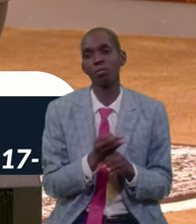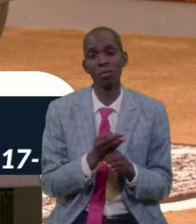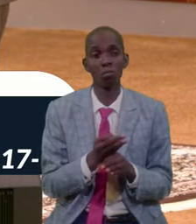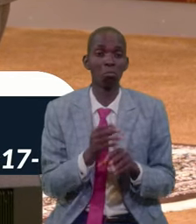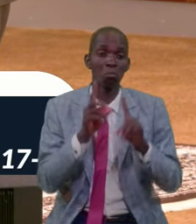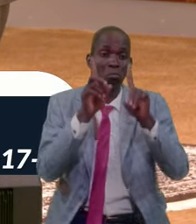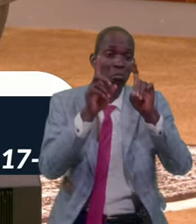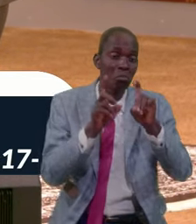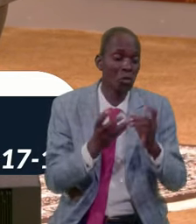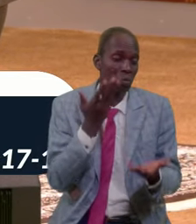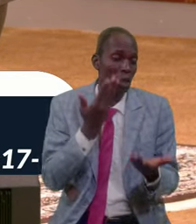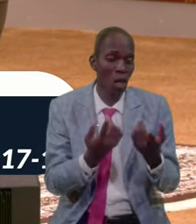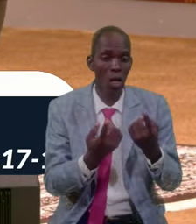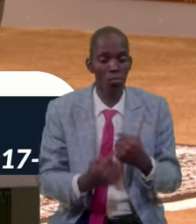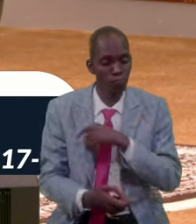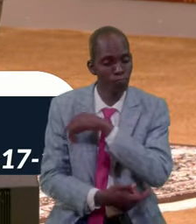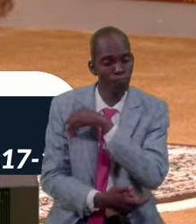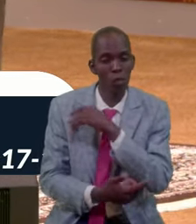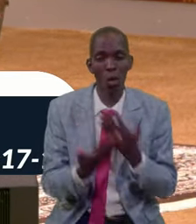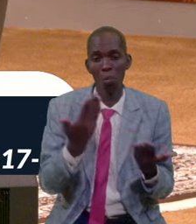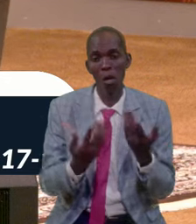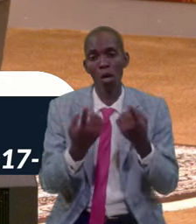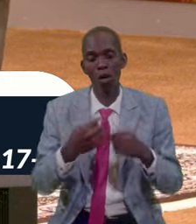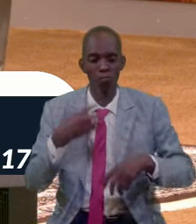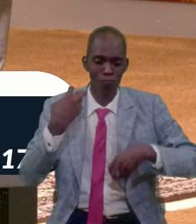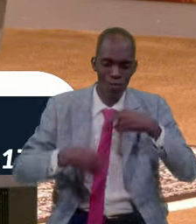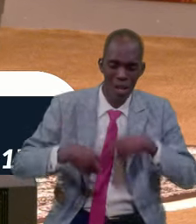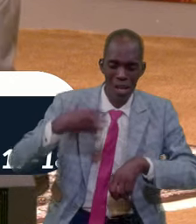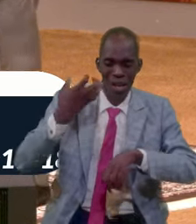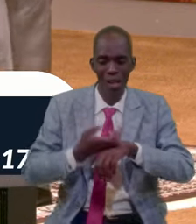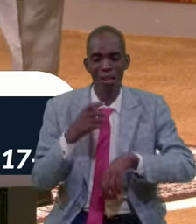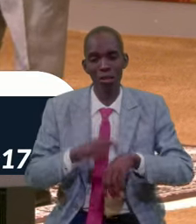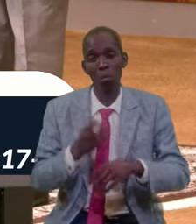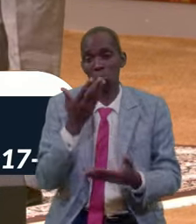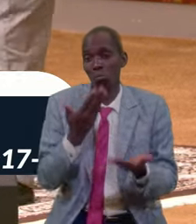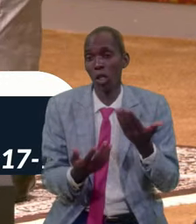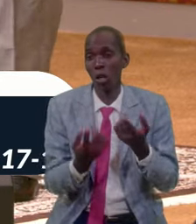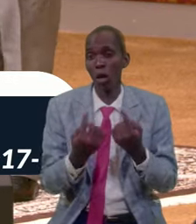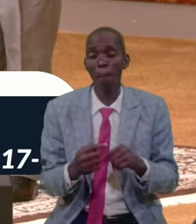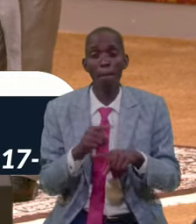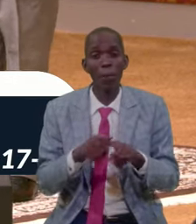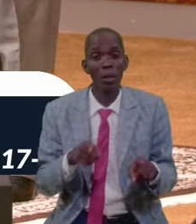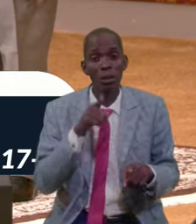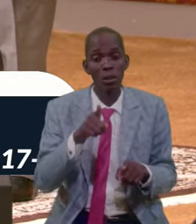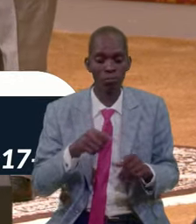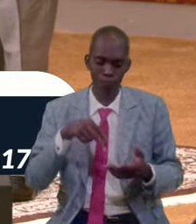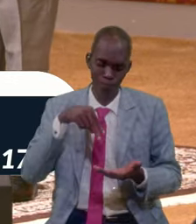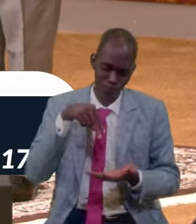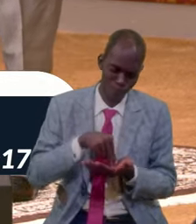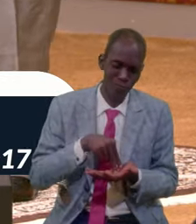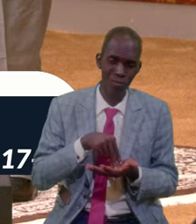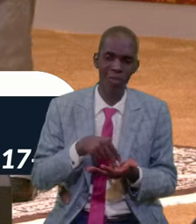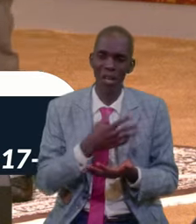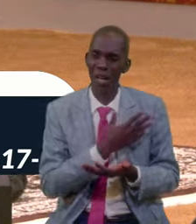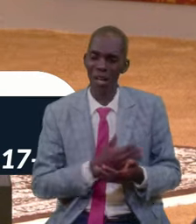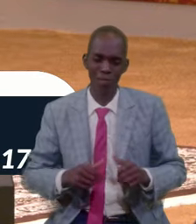will come, temptation will come, difficulties, challenges will come. But you stand and you are steadfast in